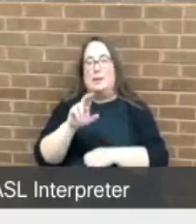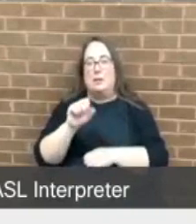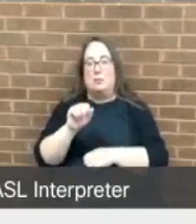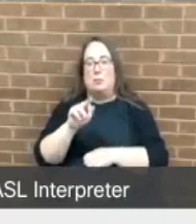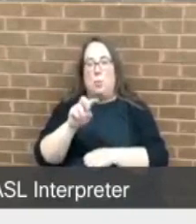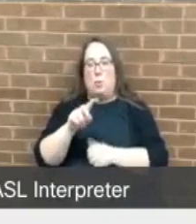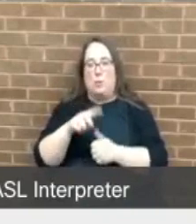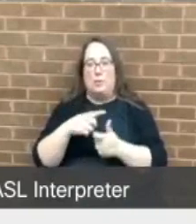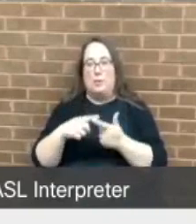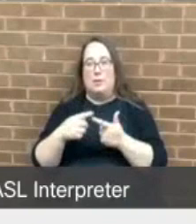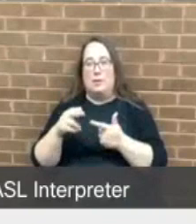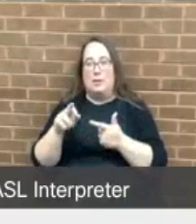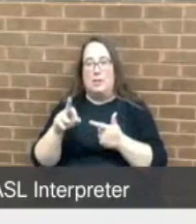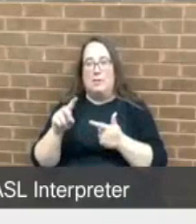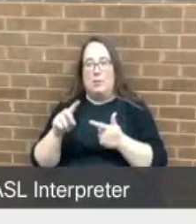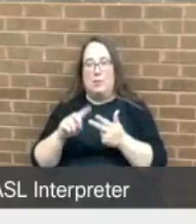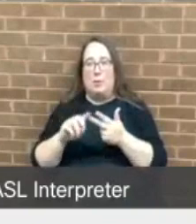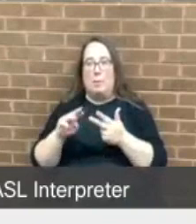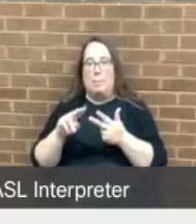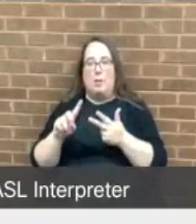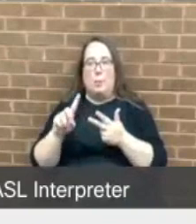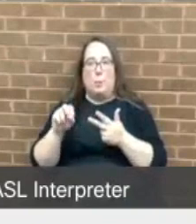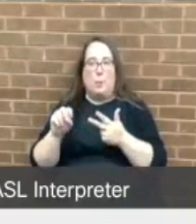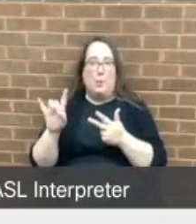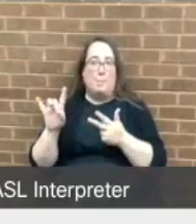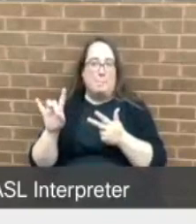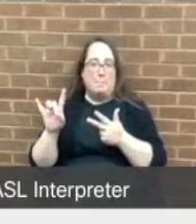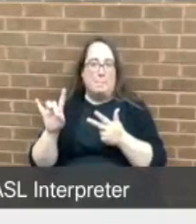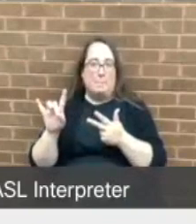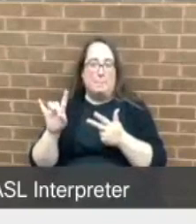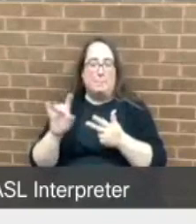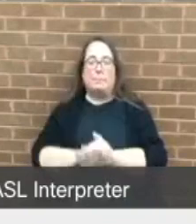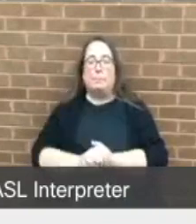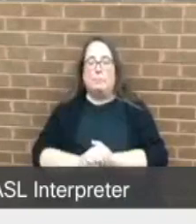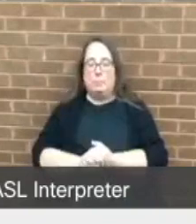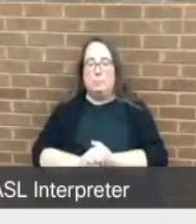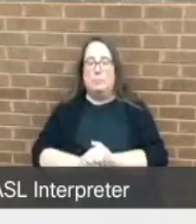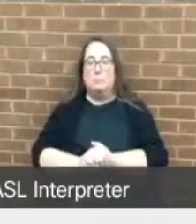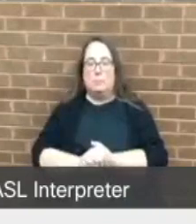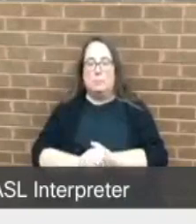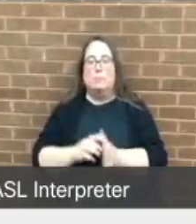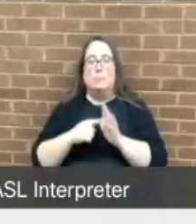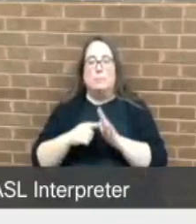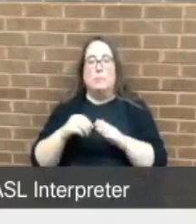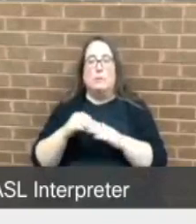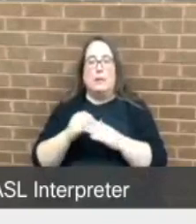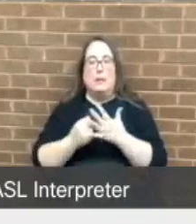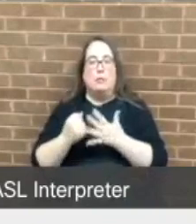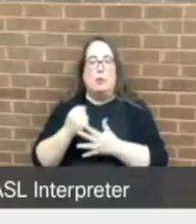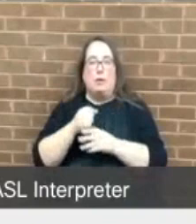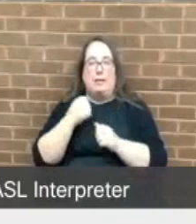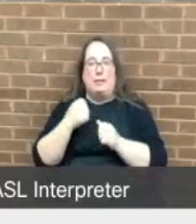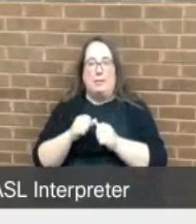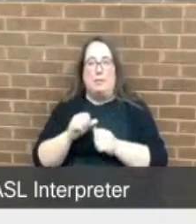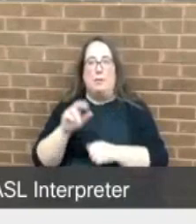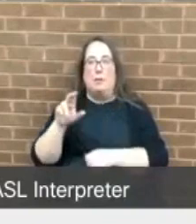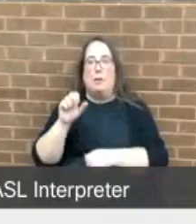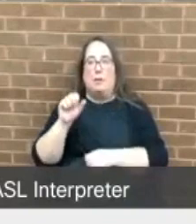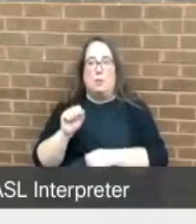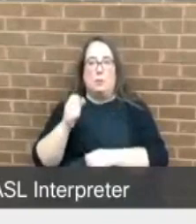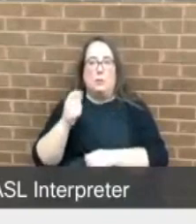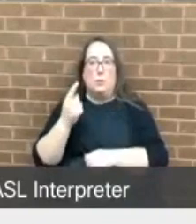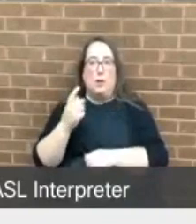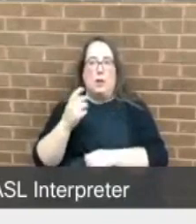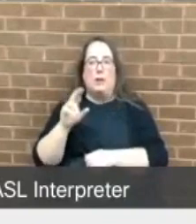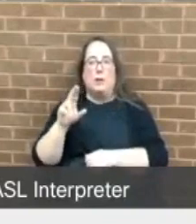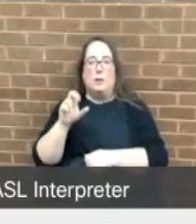Guilford, and Maryland 108. As indicated in our priority letter, the US 1 and